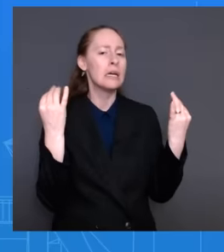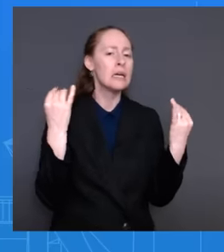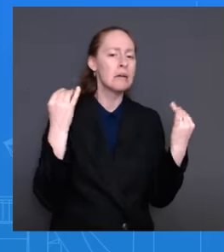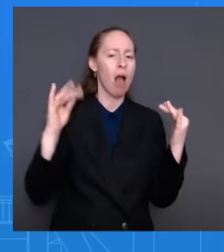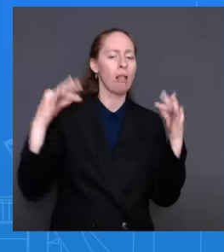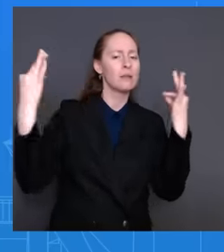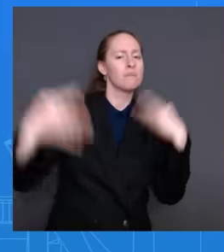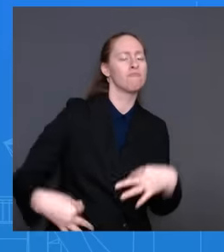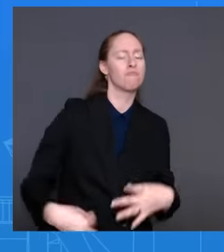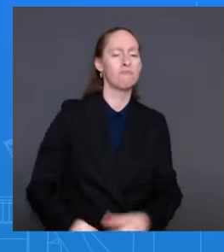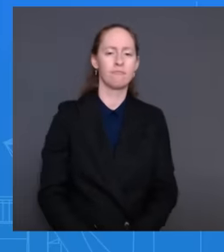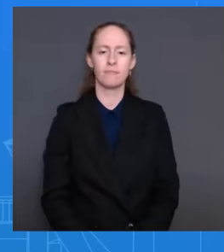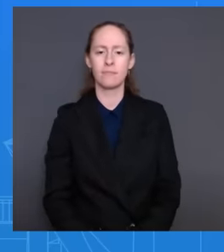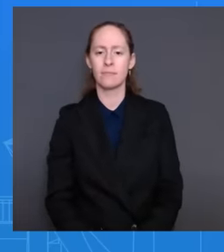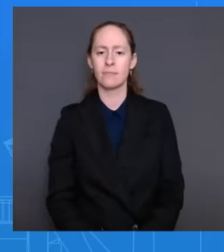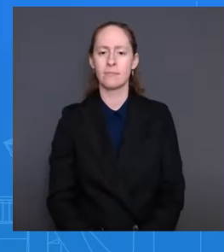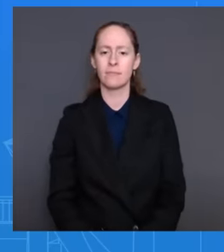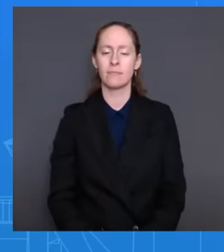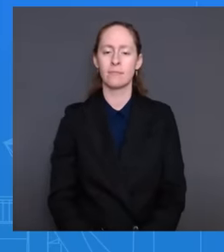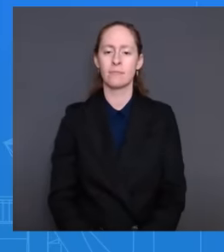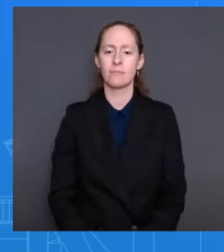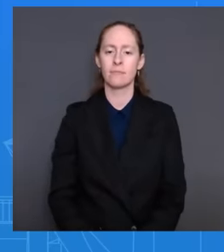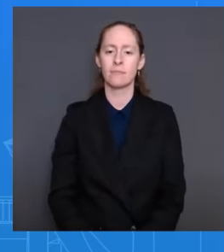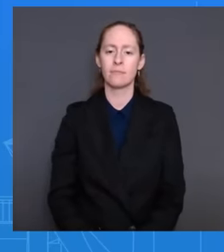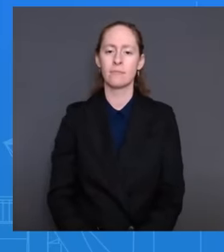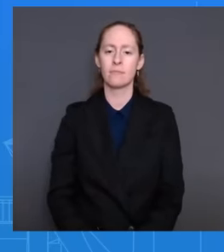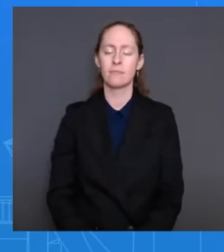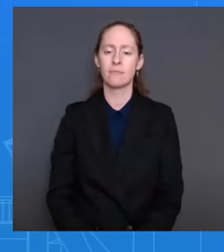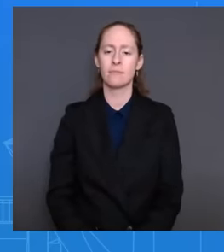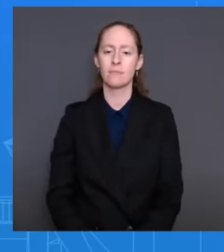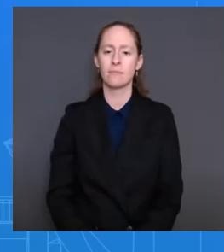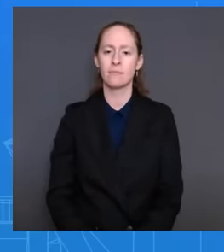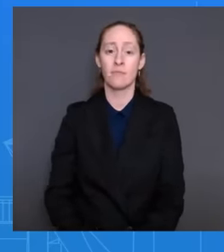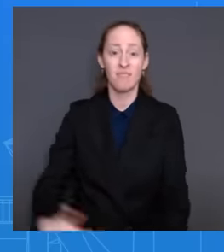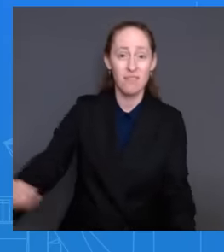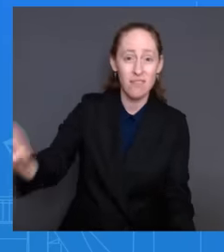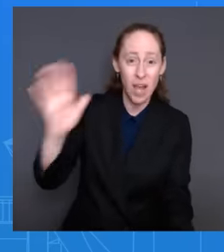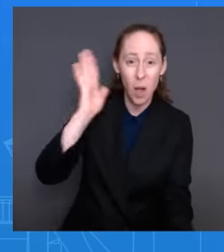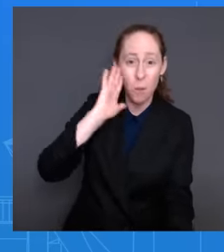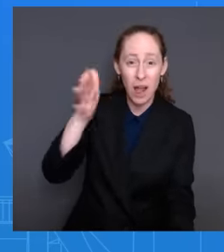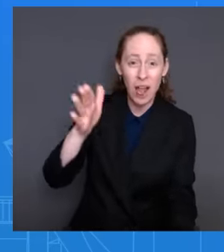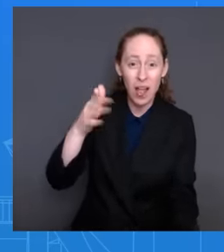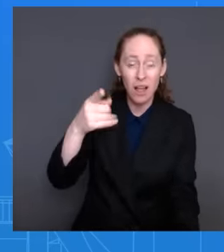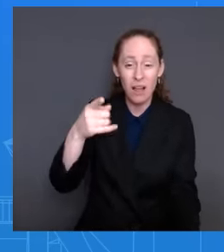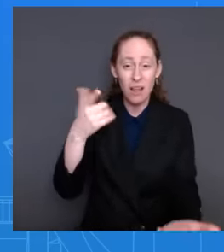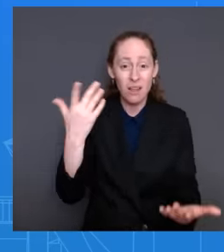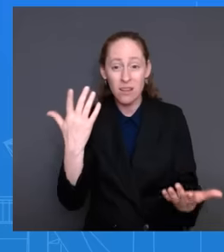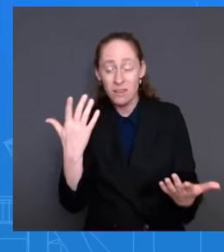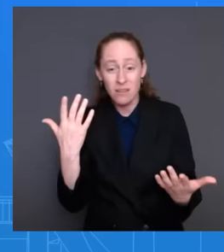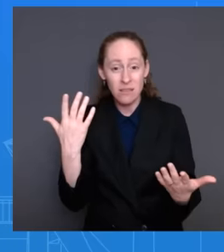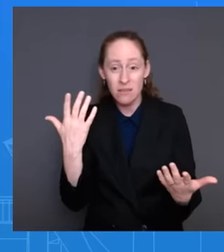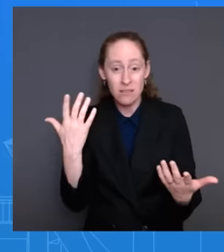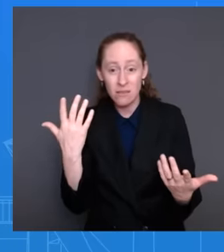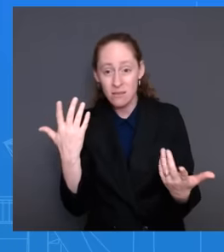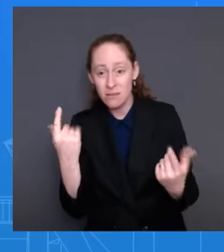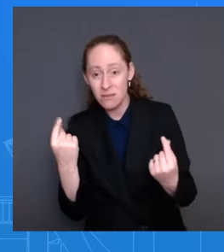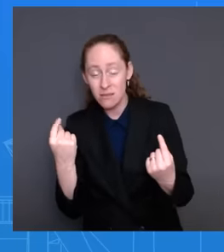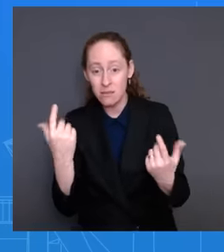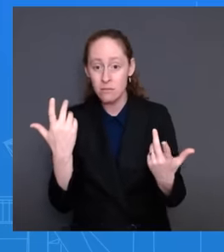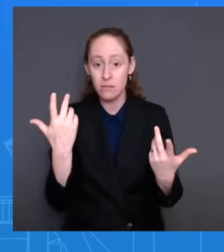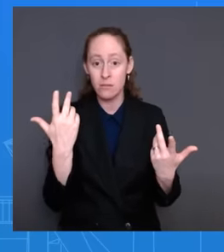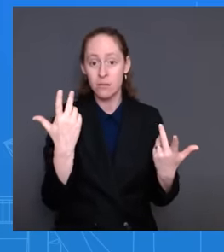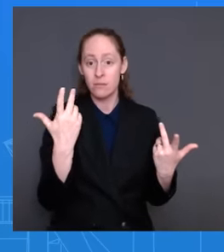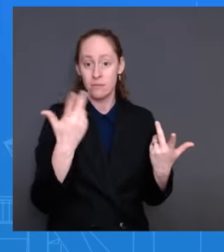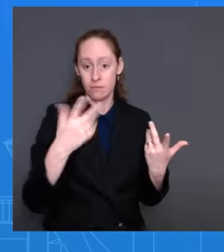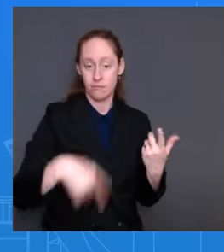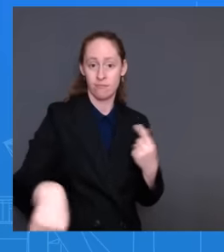marching in D.C. and cities around the country. Will the president take part in these gun control events in any way? Wait, can you say that again?